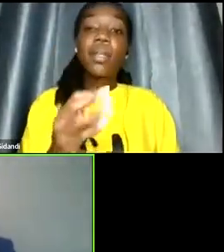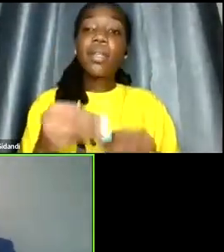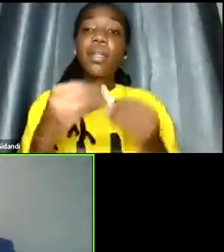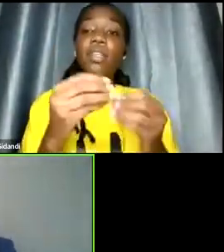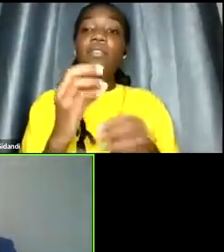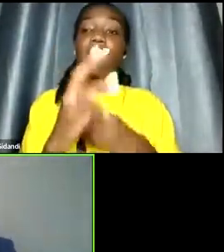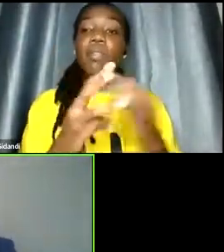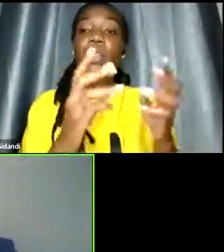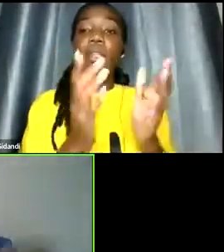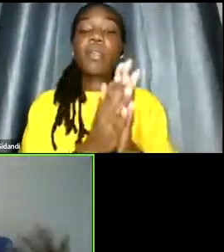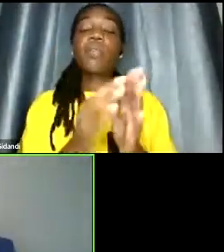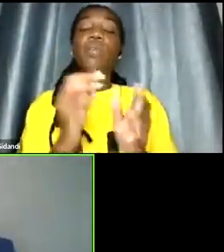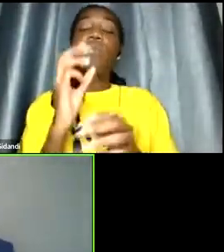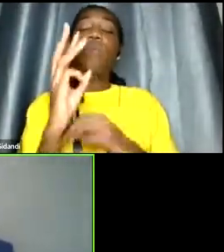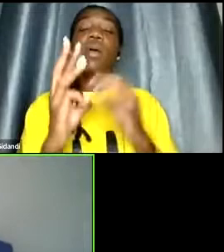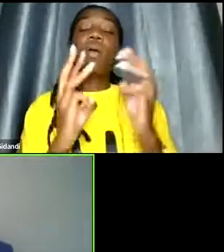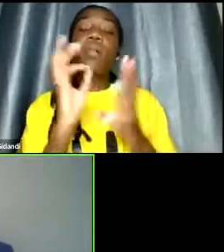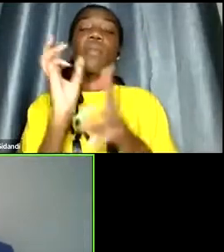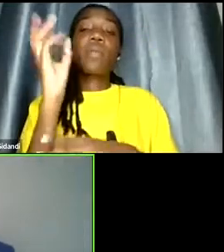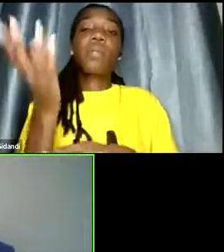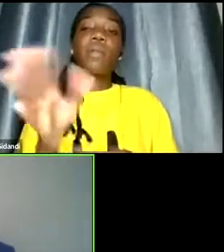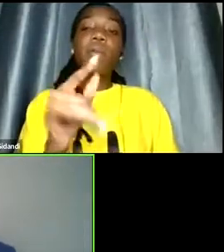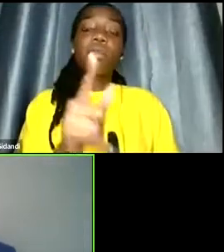to you, shaken down, pressed, and measured.